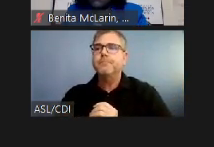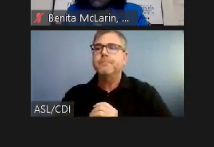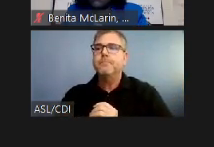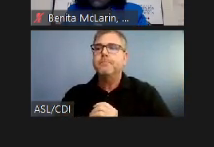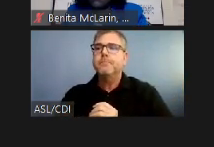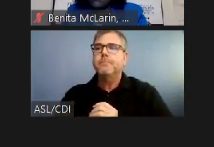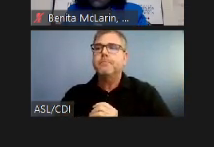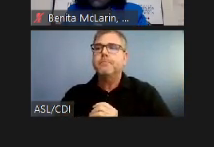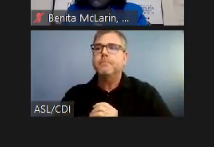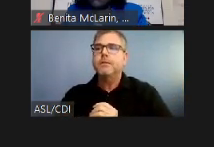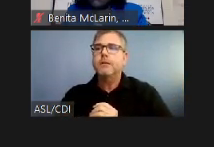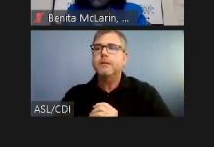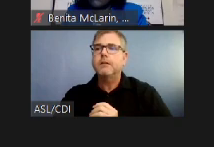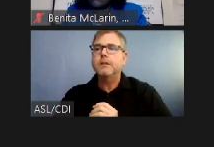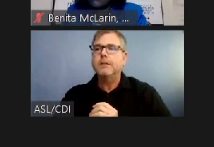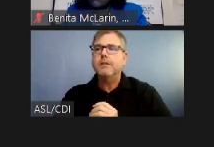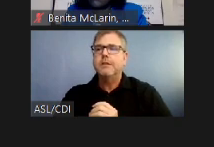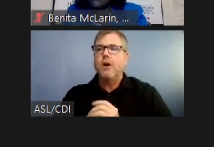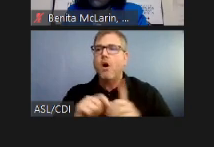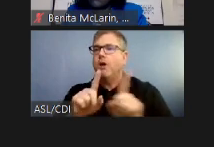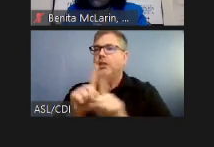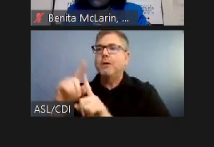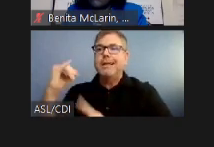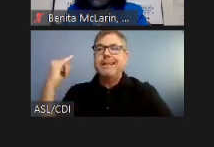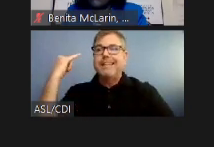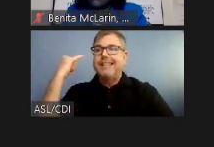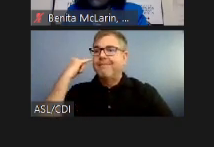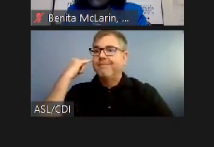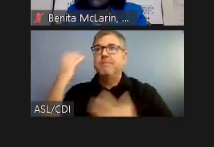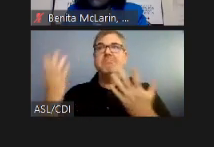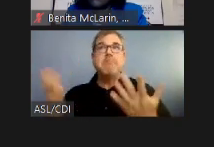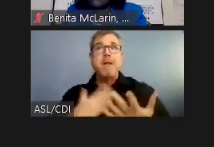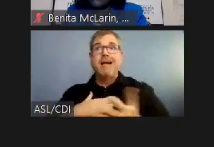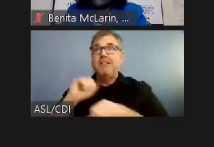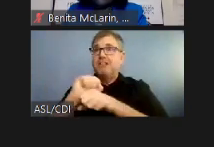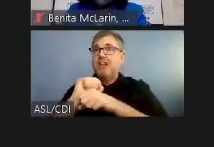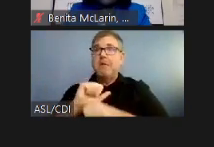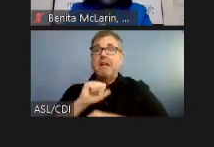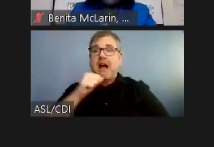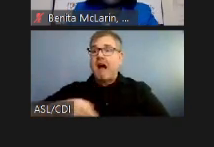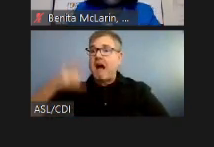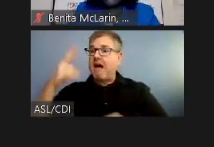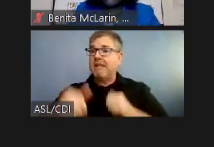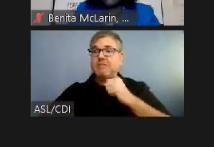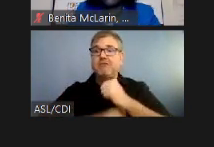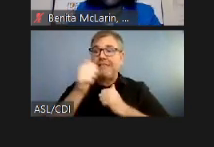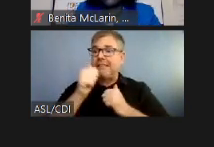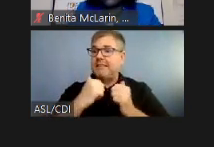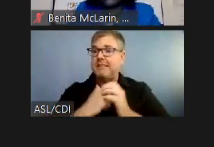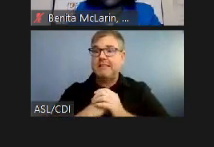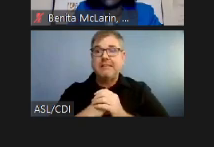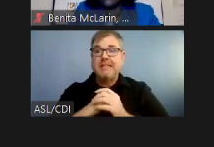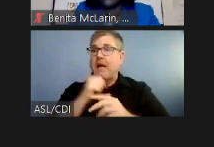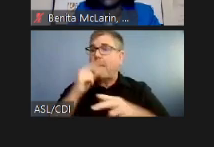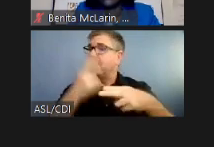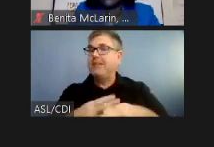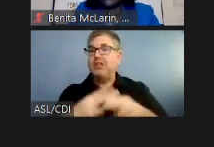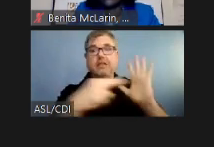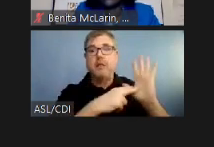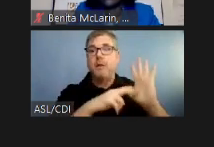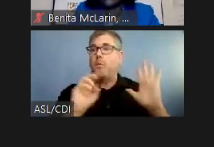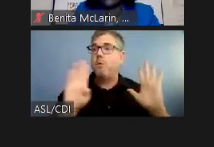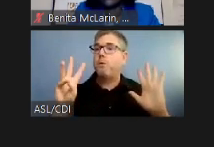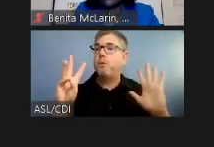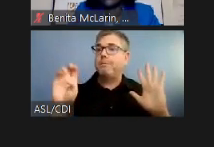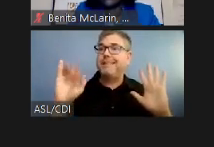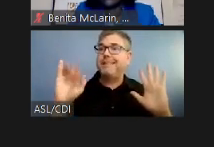risk environment that's described on your website, but I have these medical issues and I'm not sure if that qualifies.